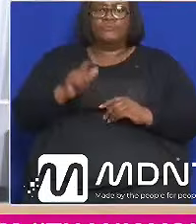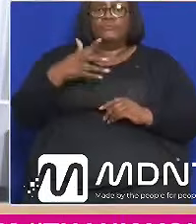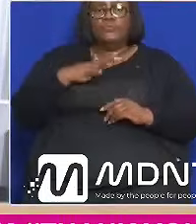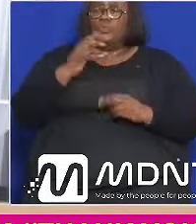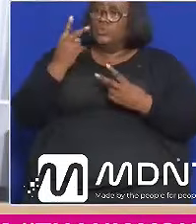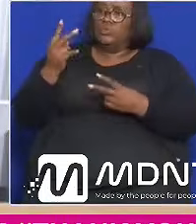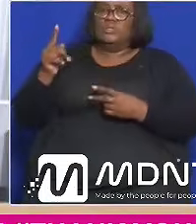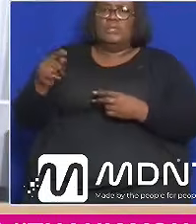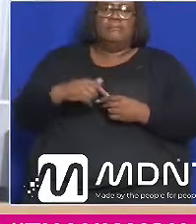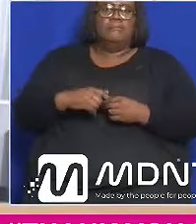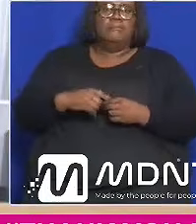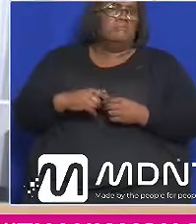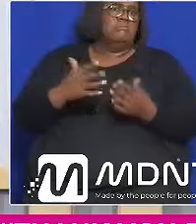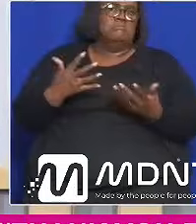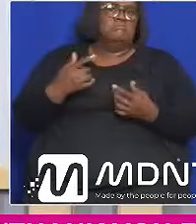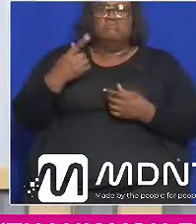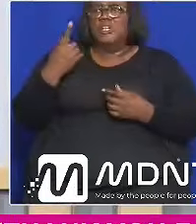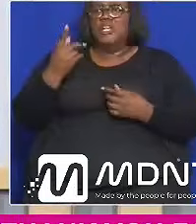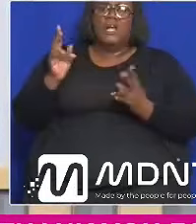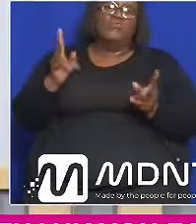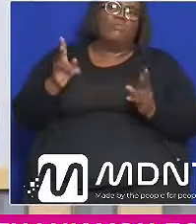just for a casual visit?